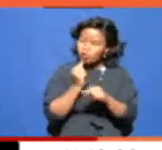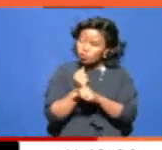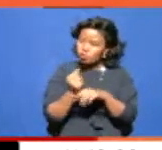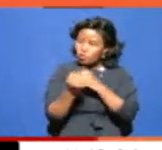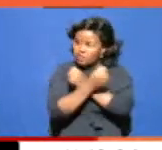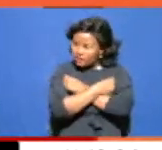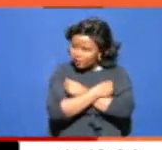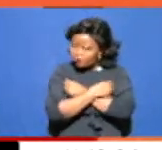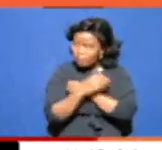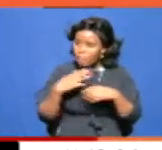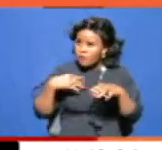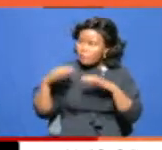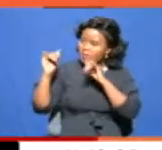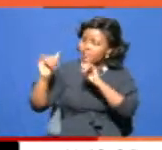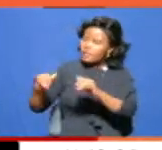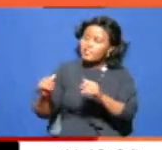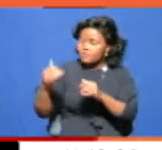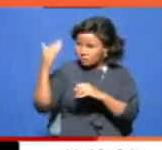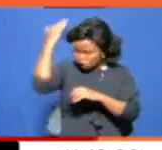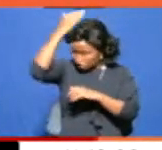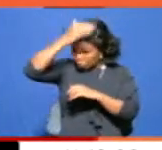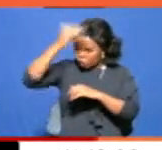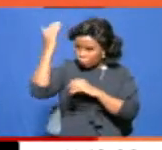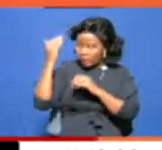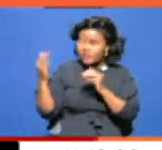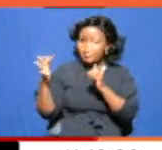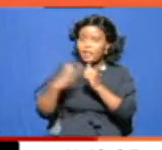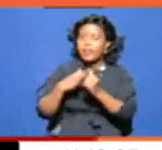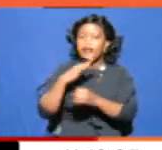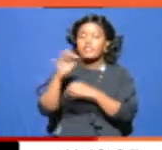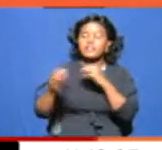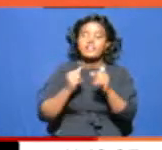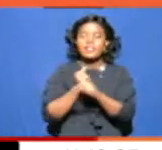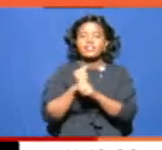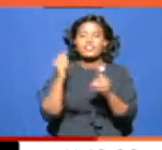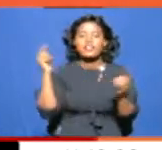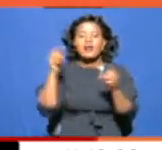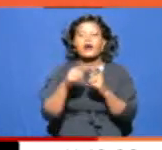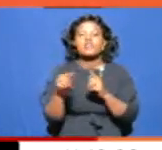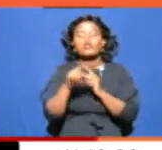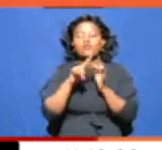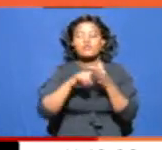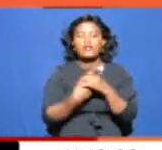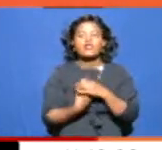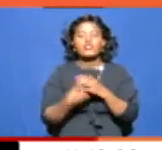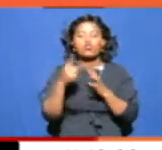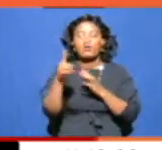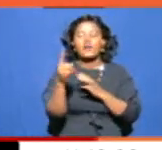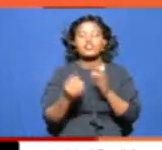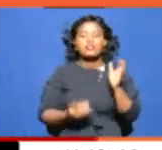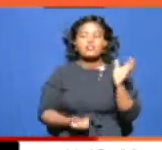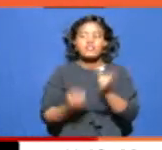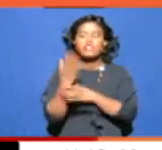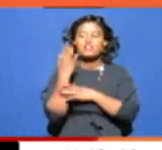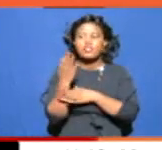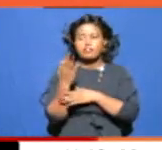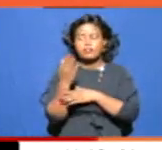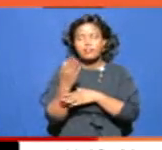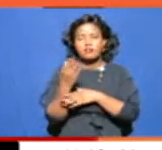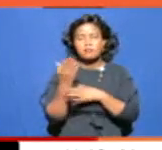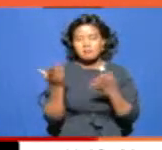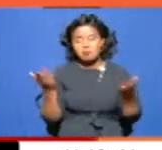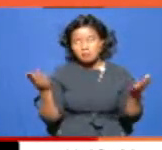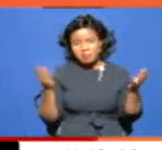for 8 years until we started an initiative called Jazza Study. Mm-hmm. Initiative, which basically is all